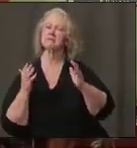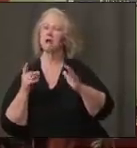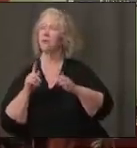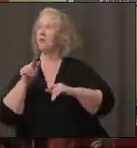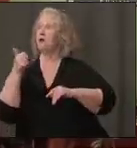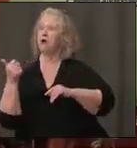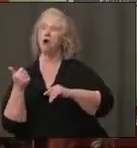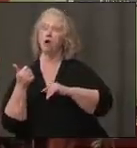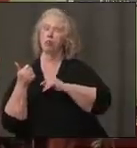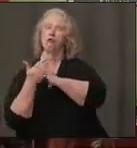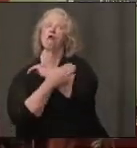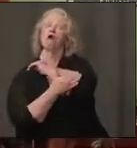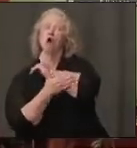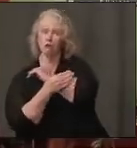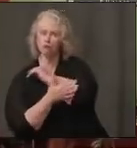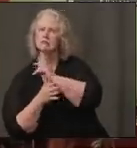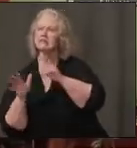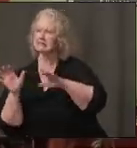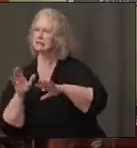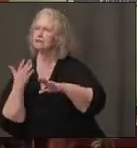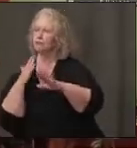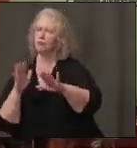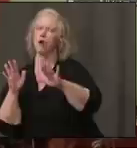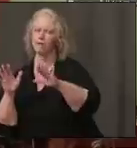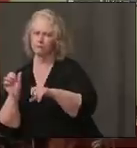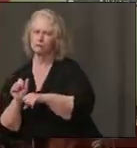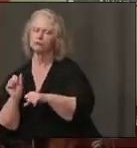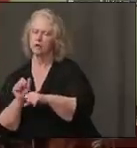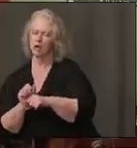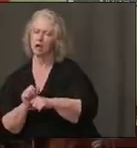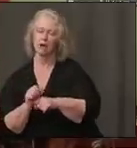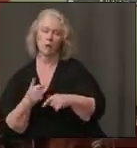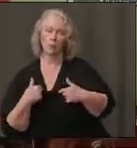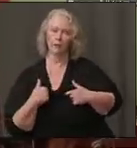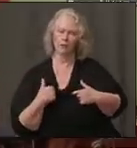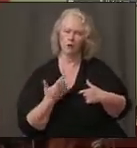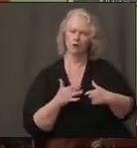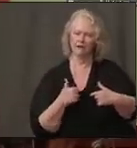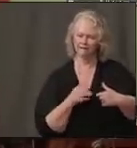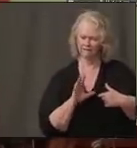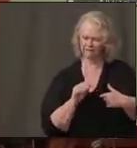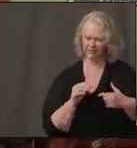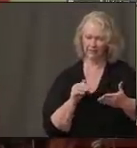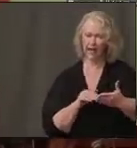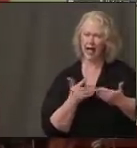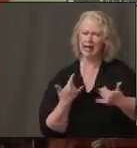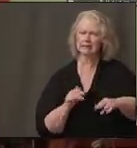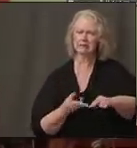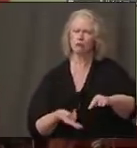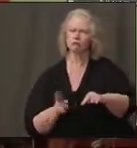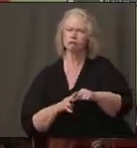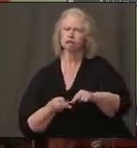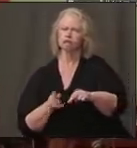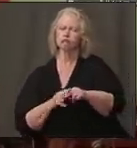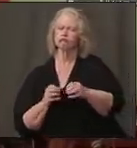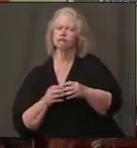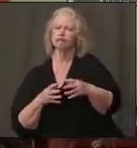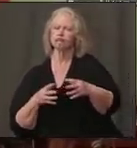an excellent job of testing, and Connecticut's at 50,000 with a growing